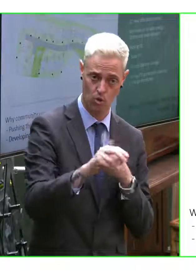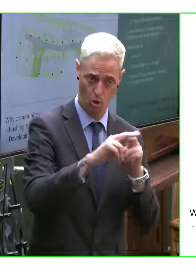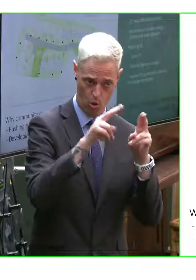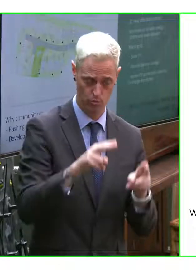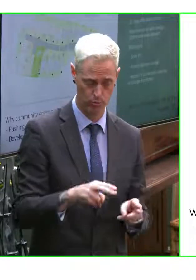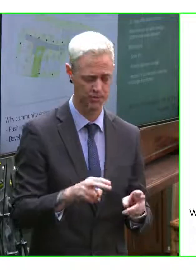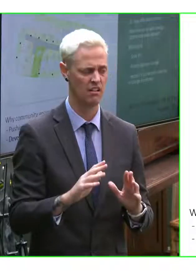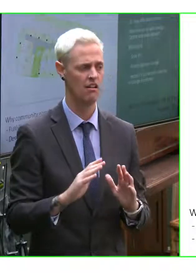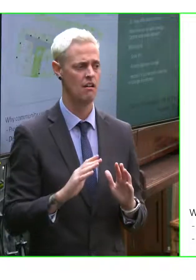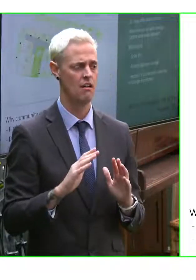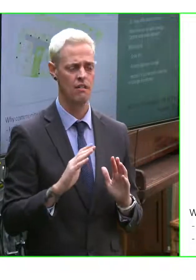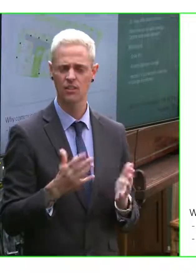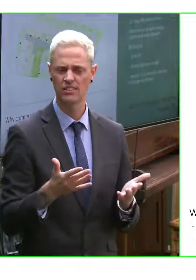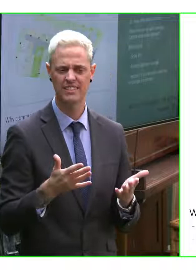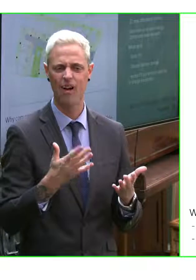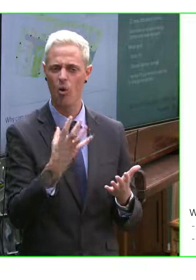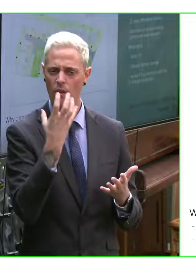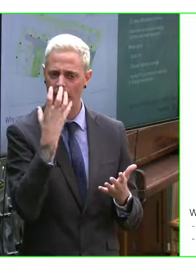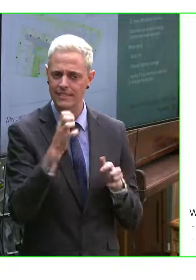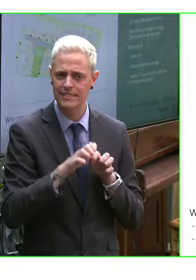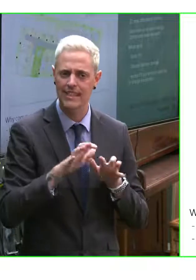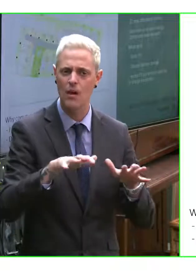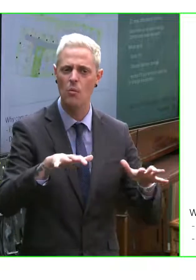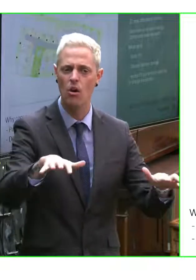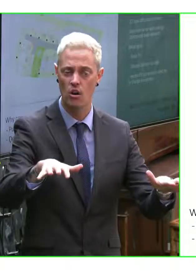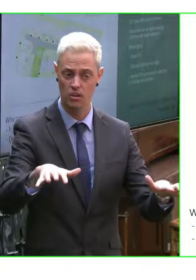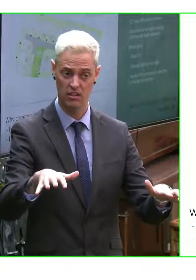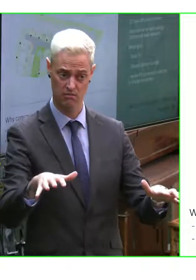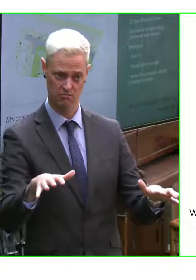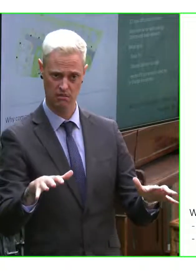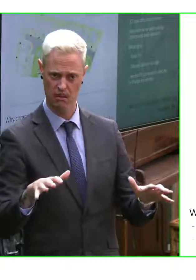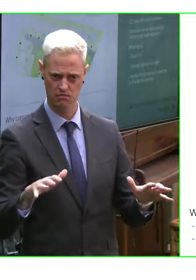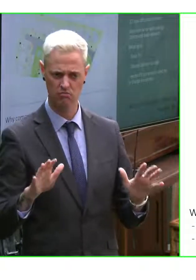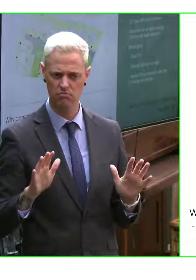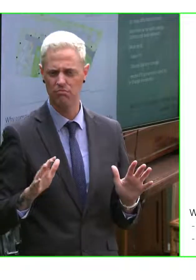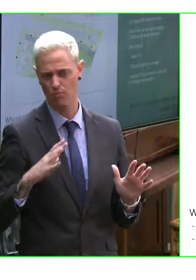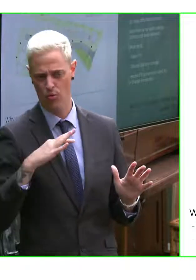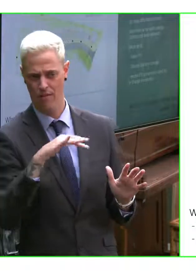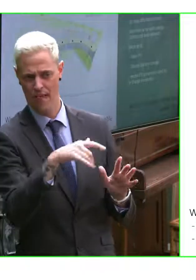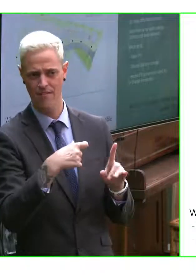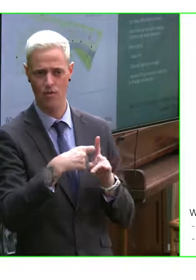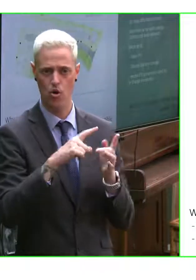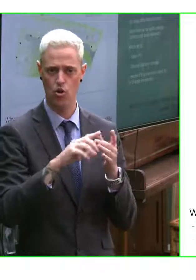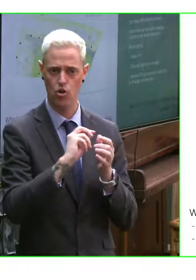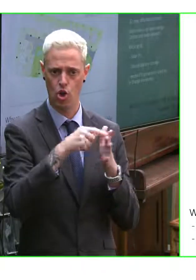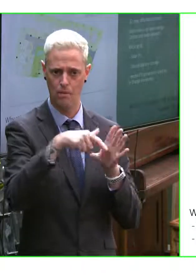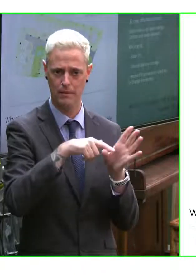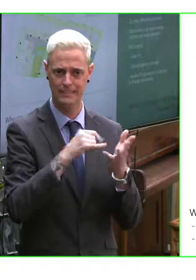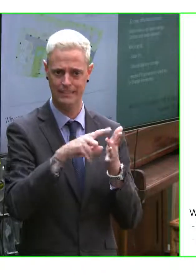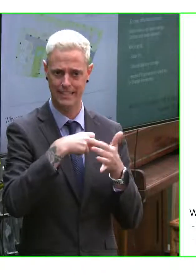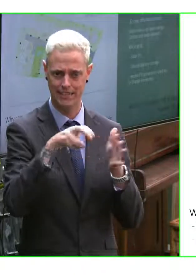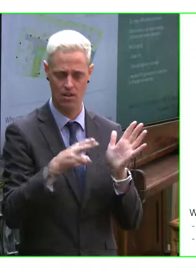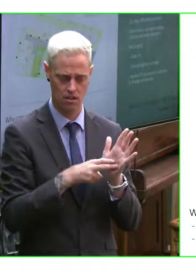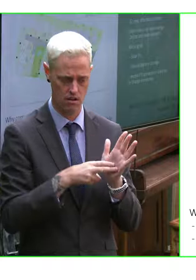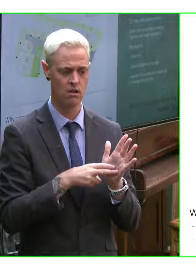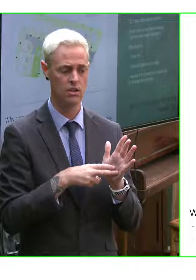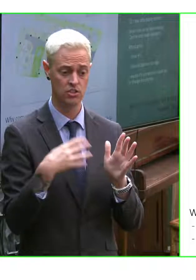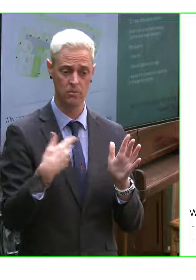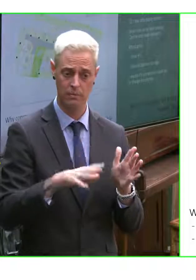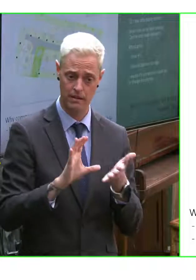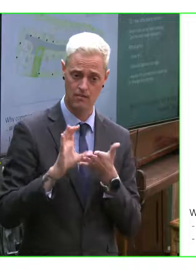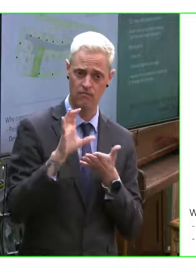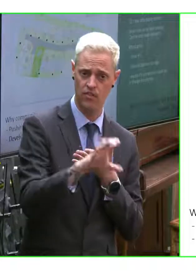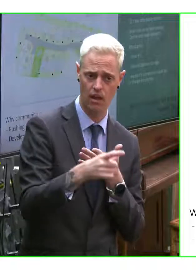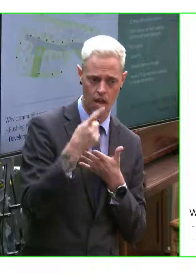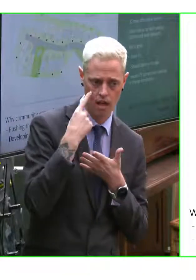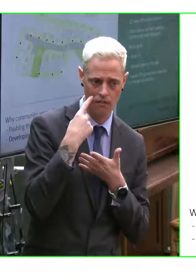rather than just extend the gas network, which they are on in Kirkby Stephen. So again, we've funded feasibility work to look at a low carbon